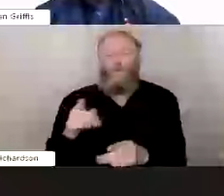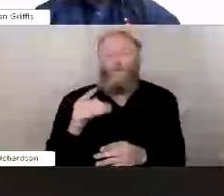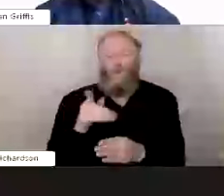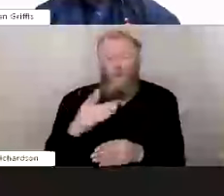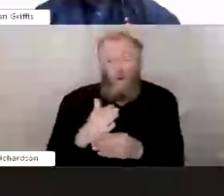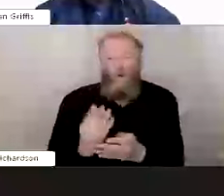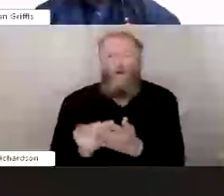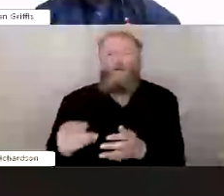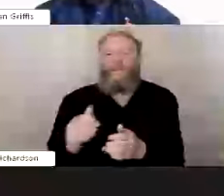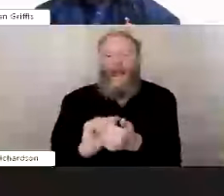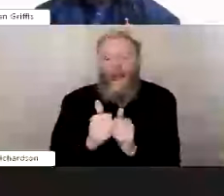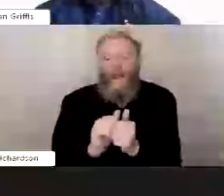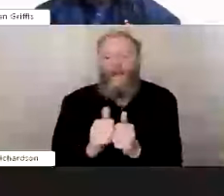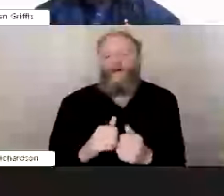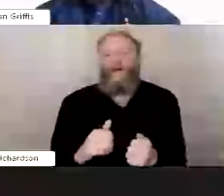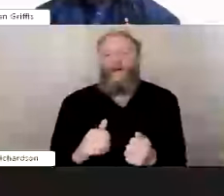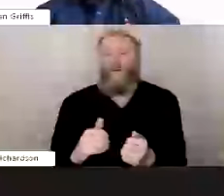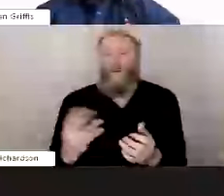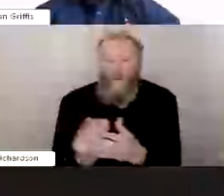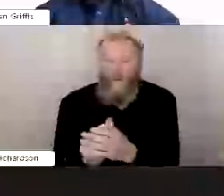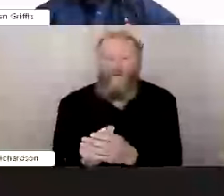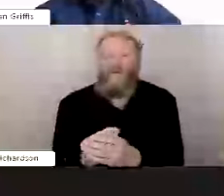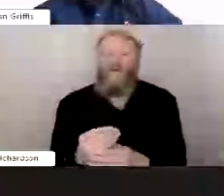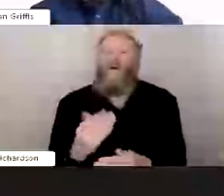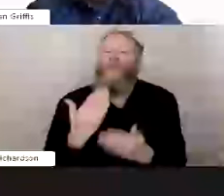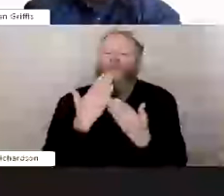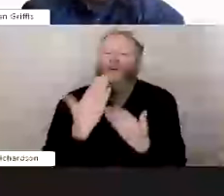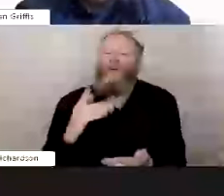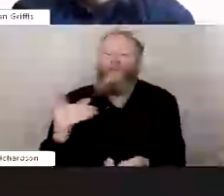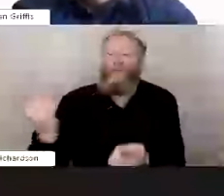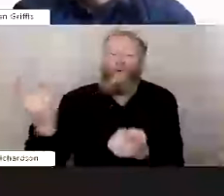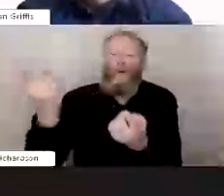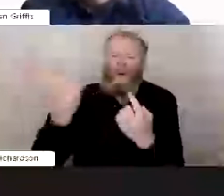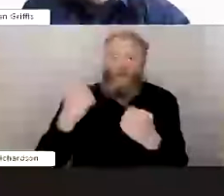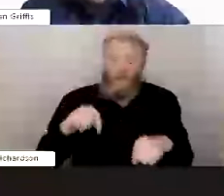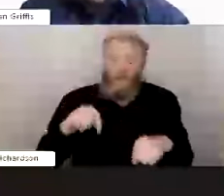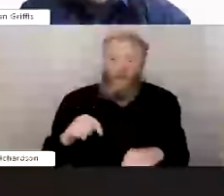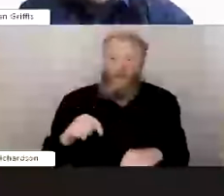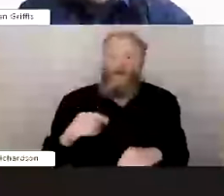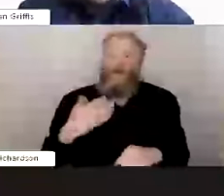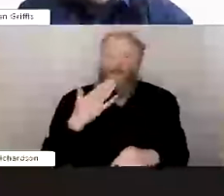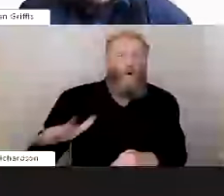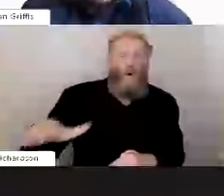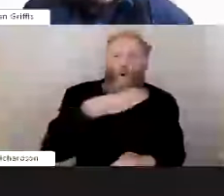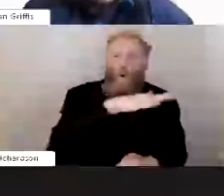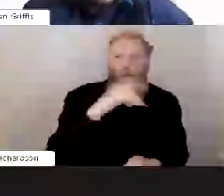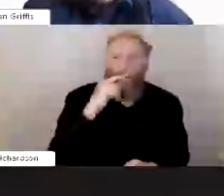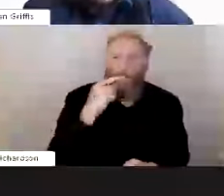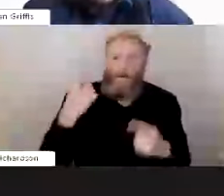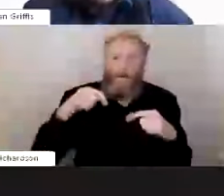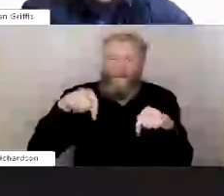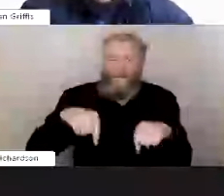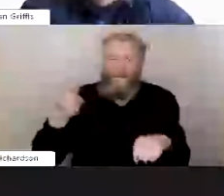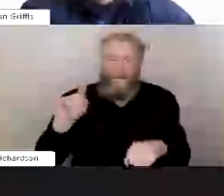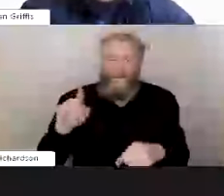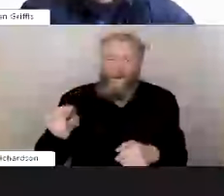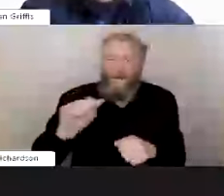experience. So thank you very much for being here. Thank you everyone else for attending today and for your amazing questions. You're really,